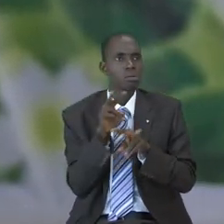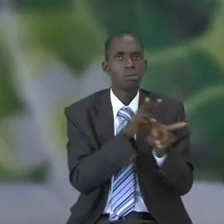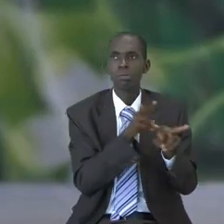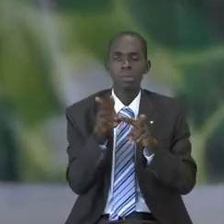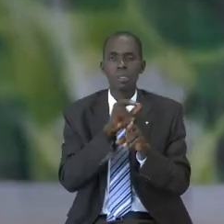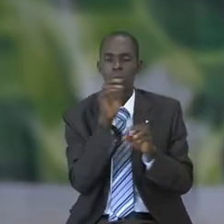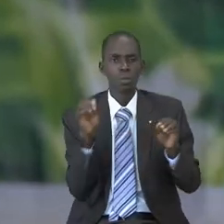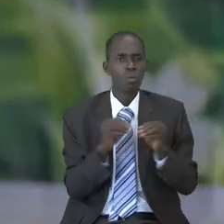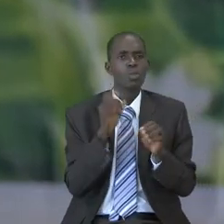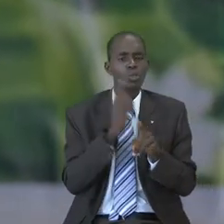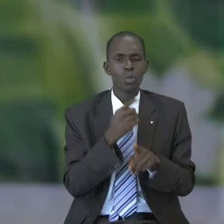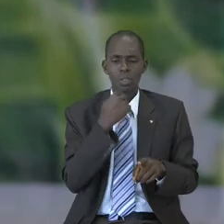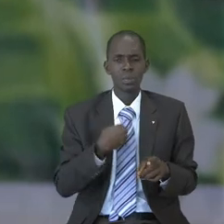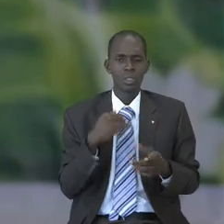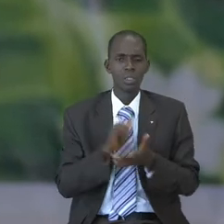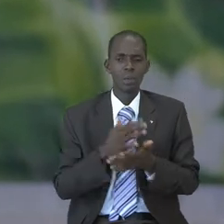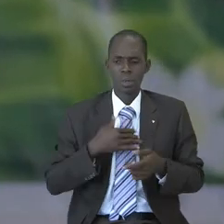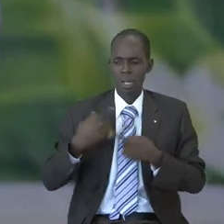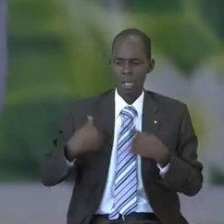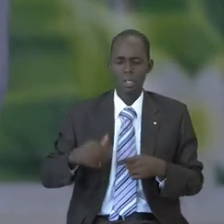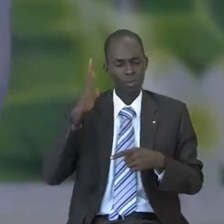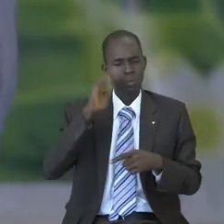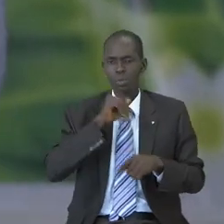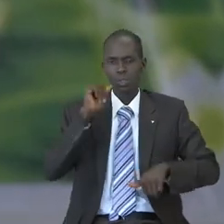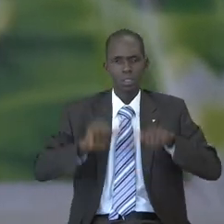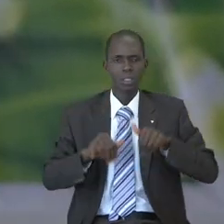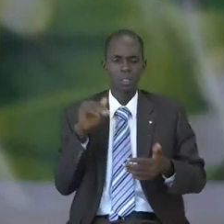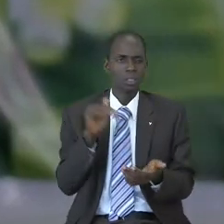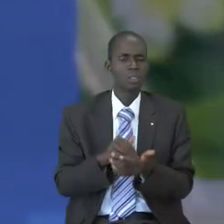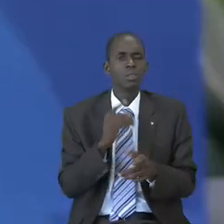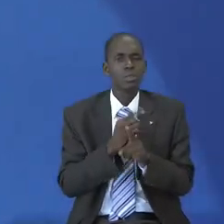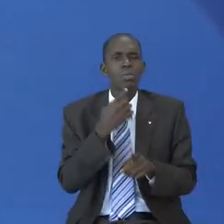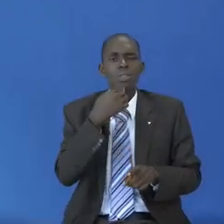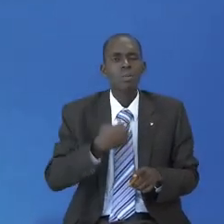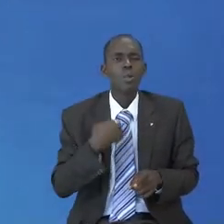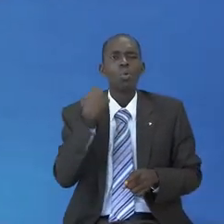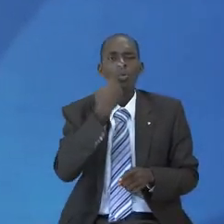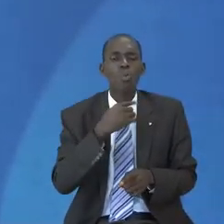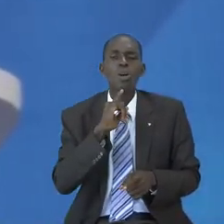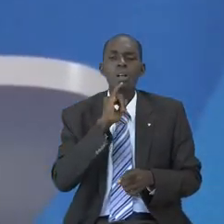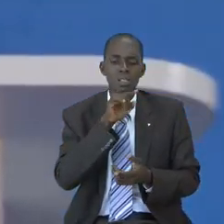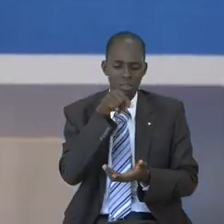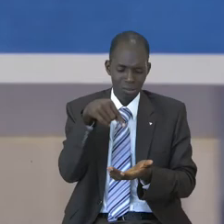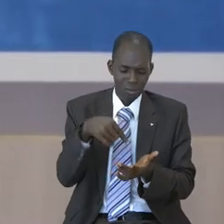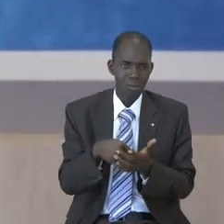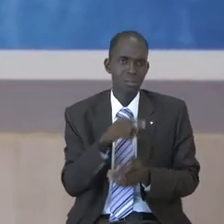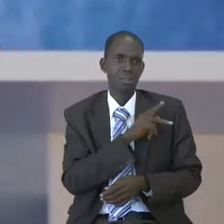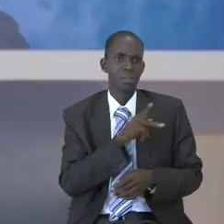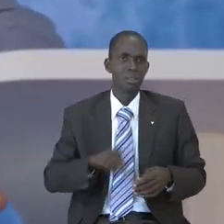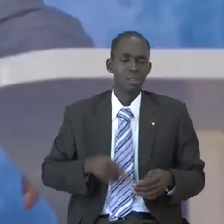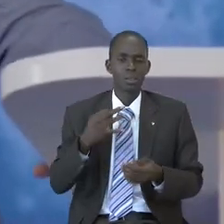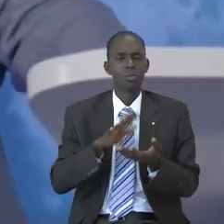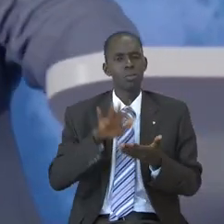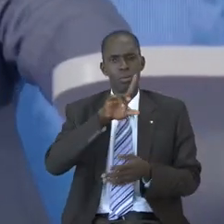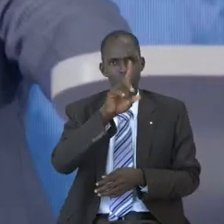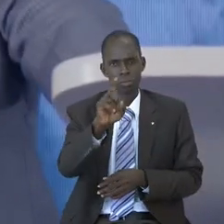that my heart will never be given to any other person. Tell me, who is this King of Glory?